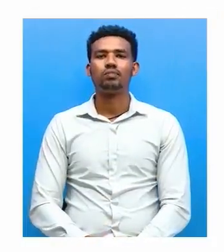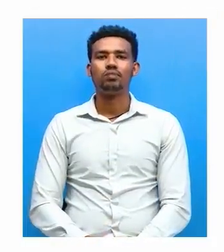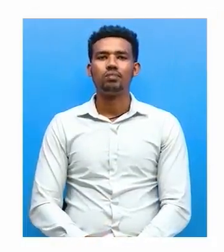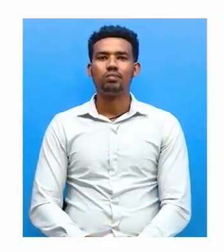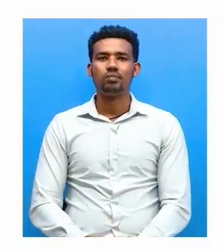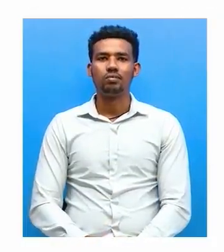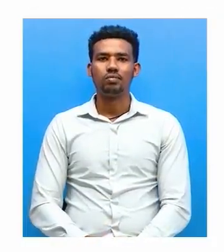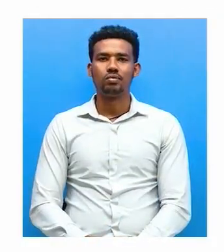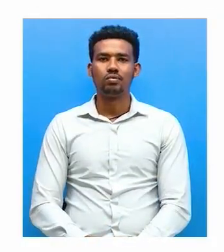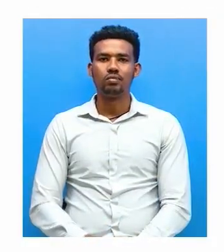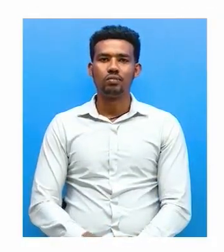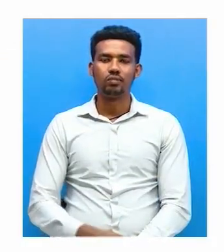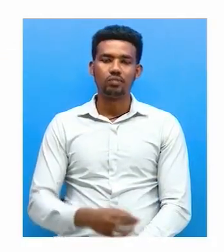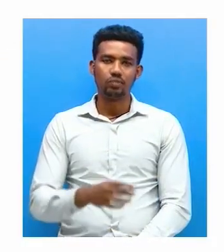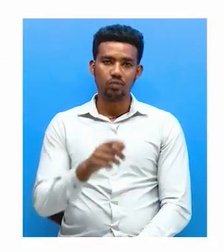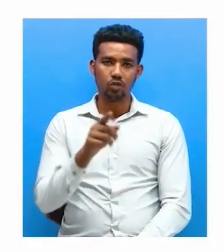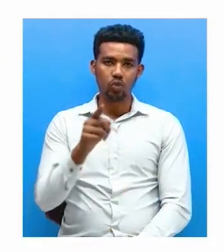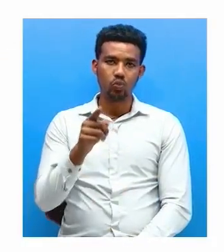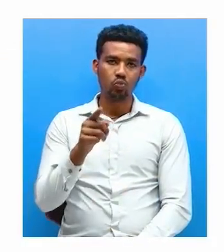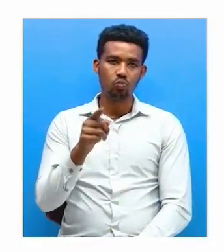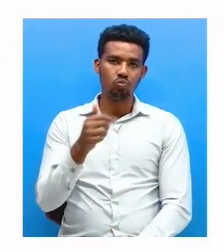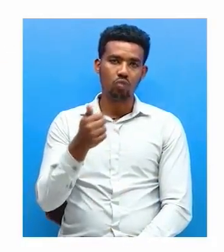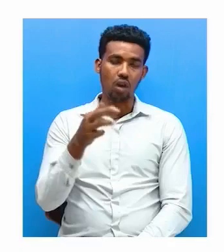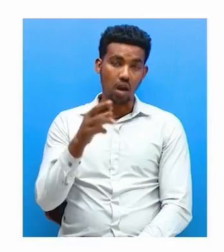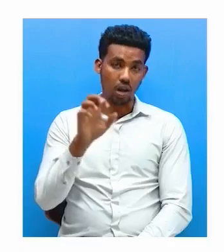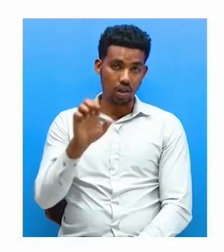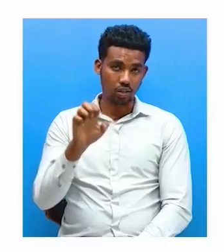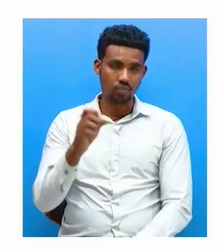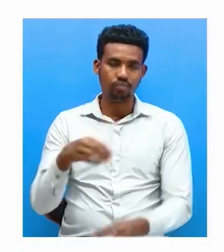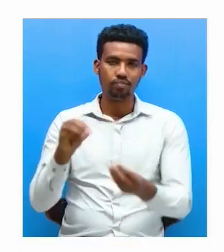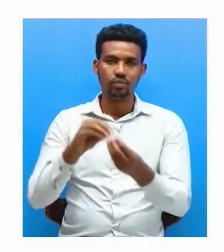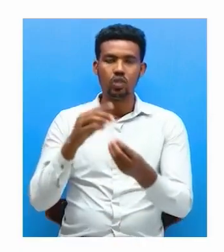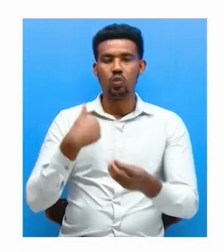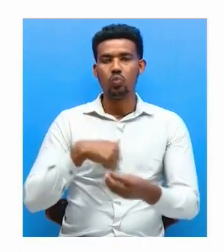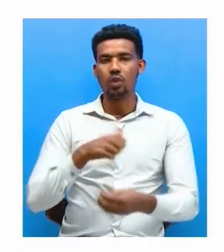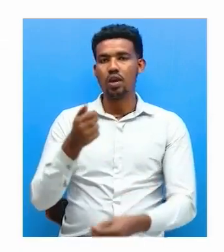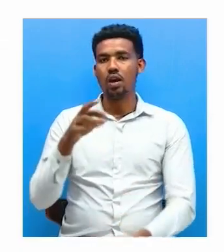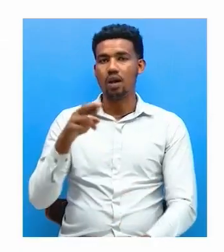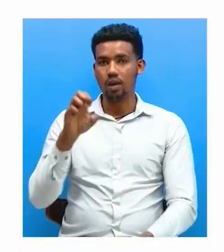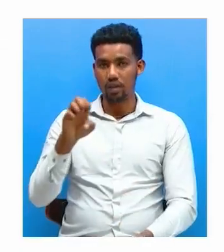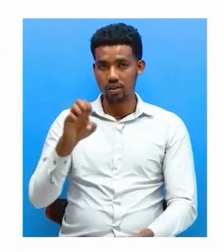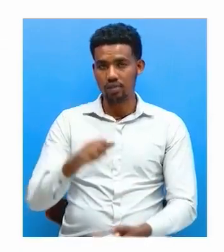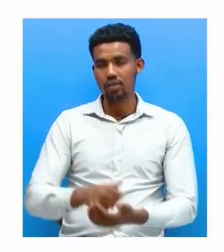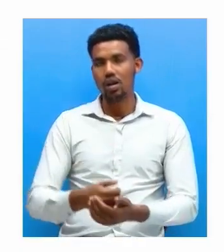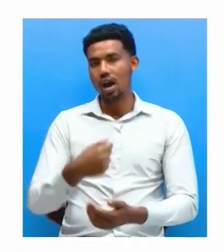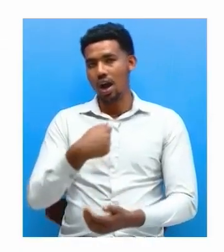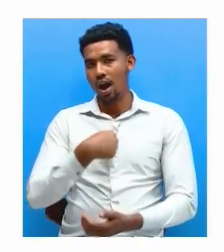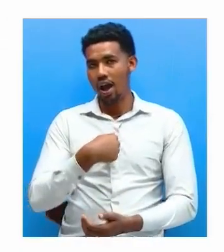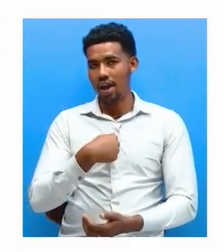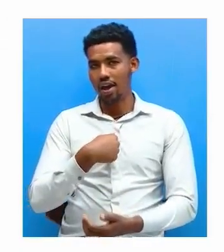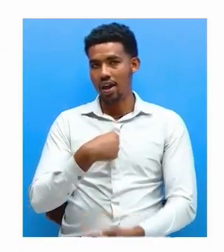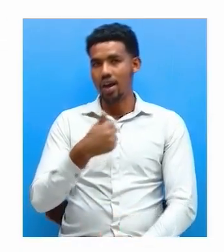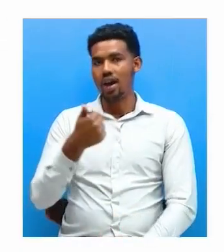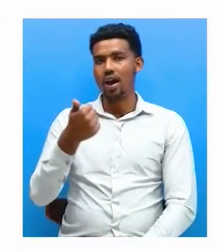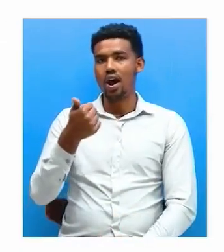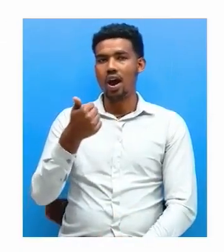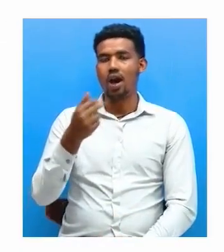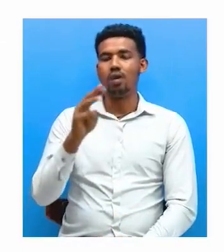they are, we are, I